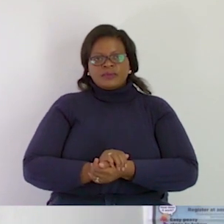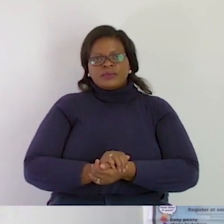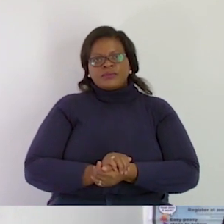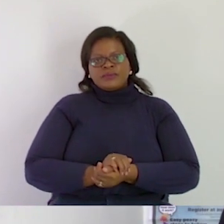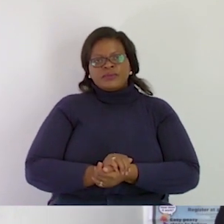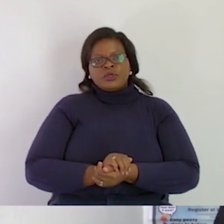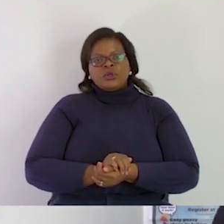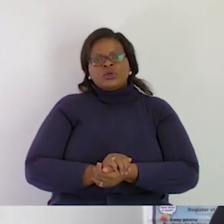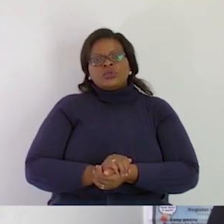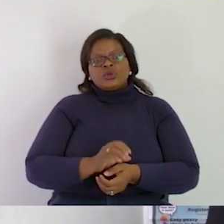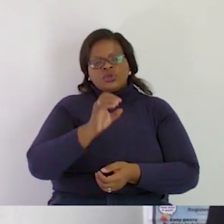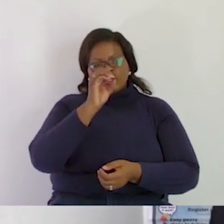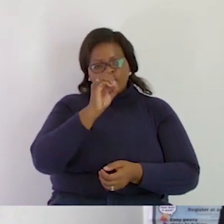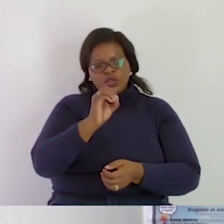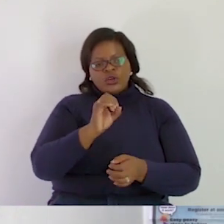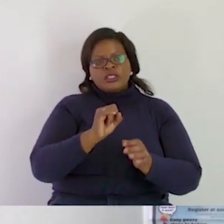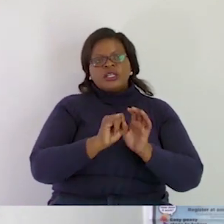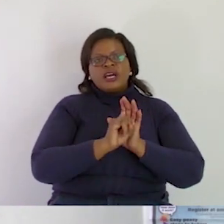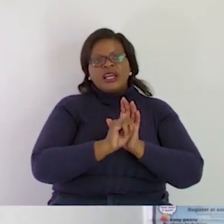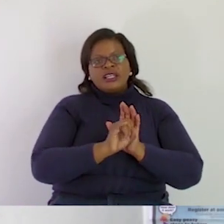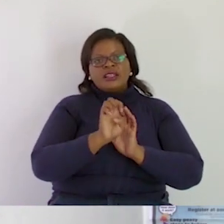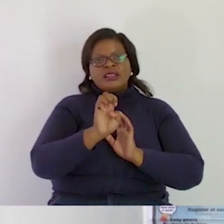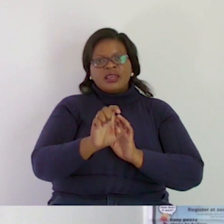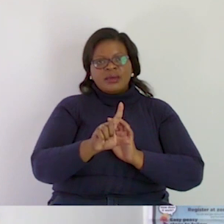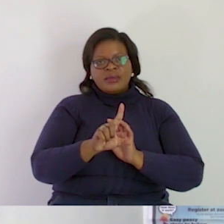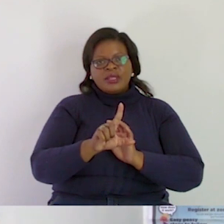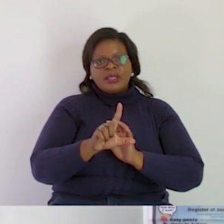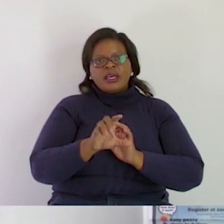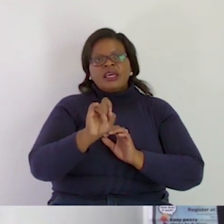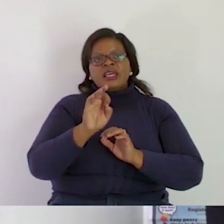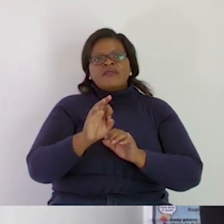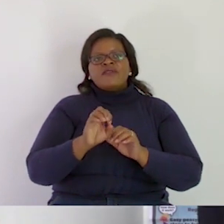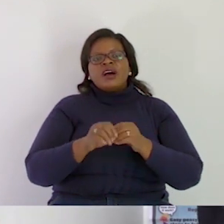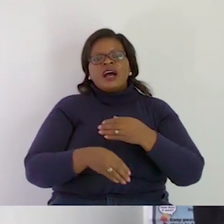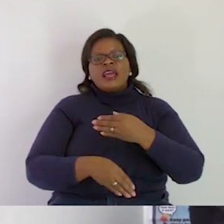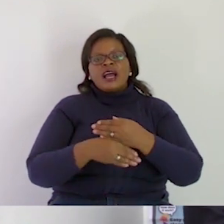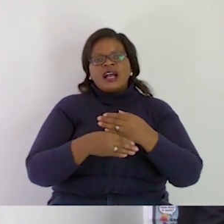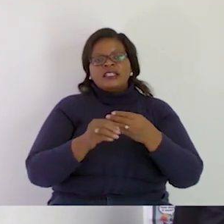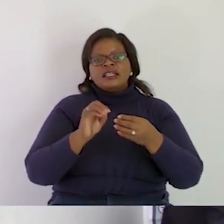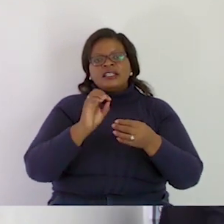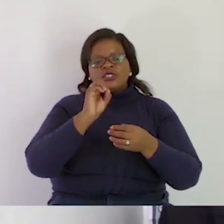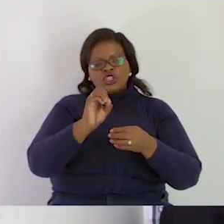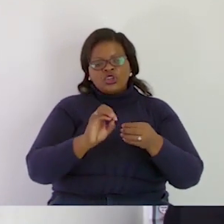of addition because if I add 0 to a number, the answer will be that number.